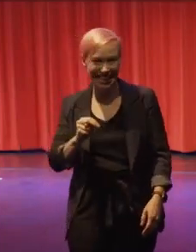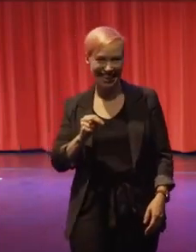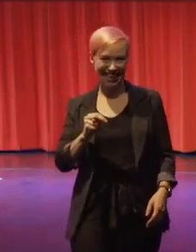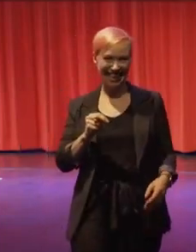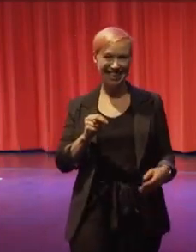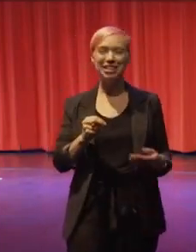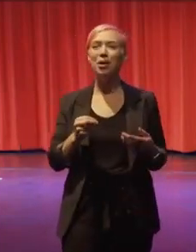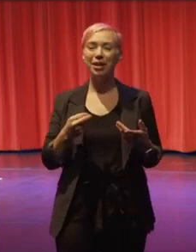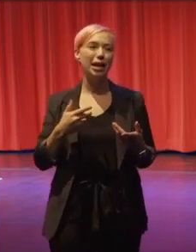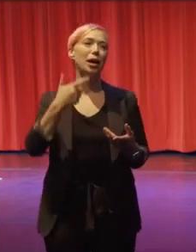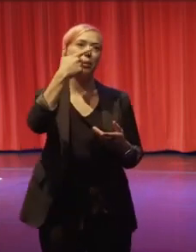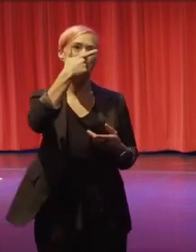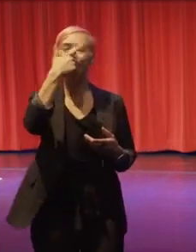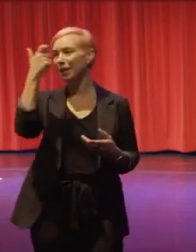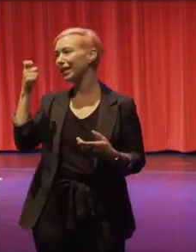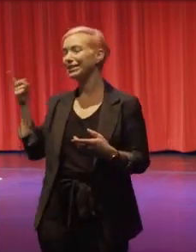going to do a short rap.